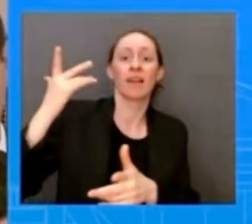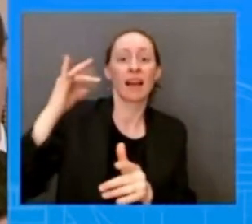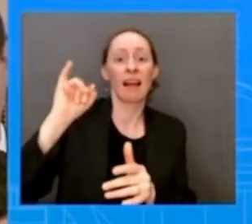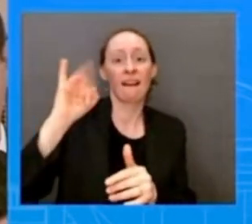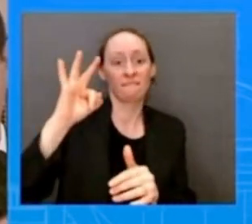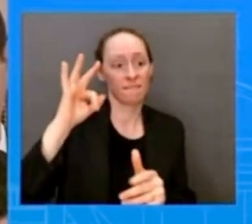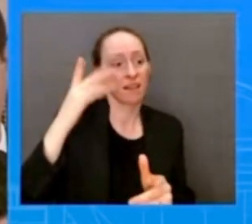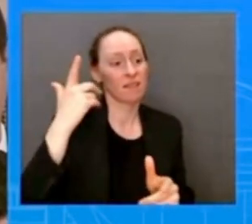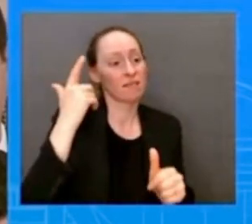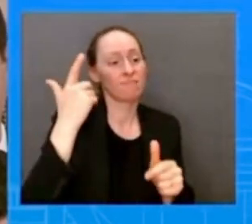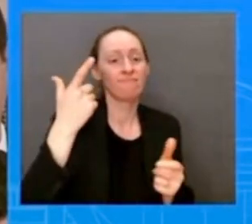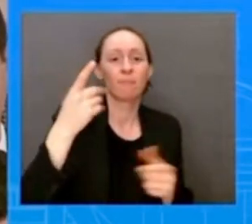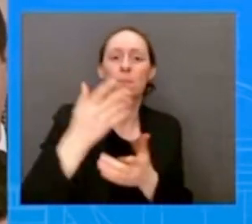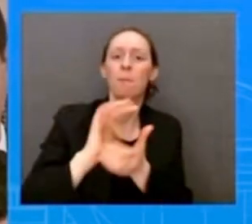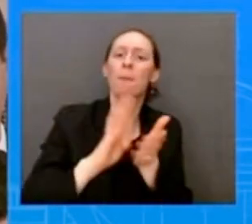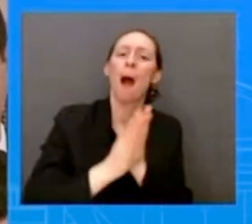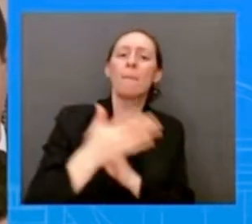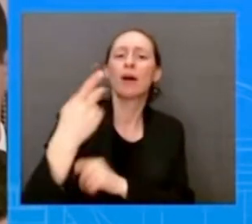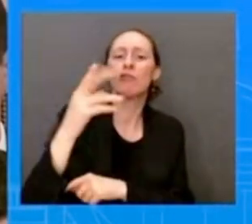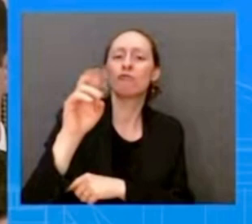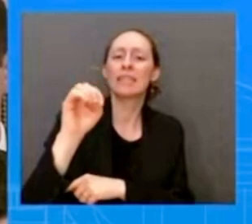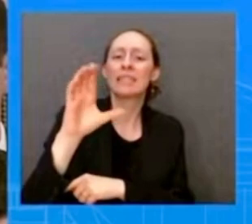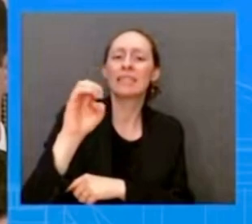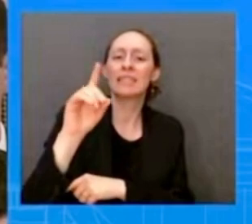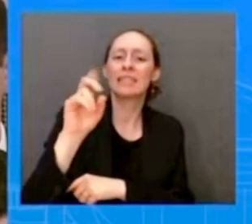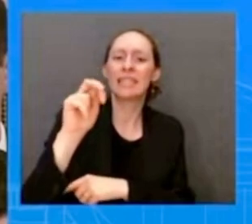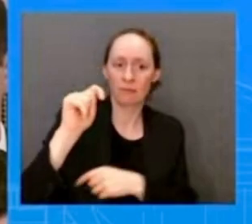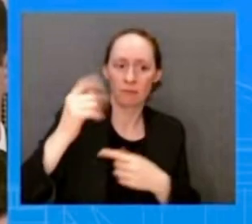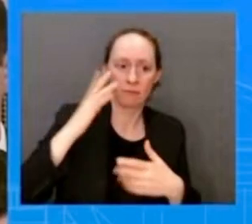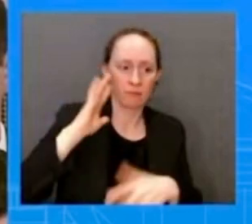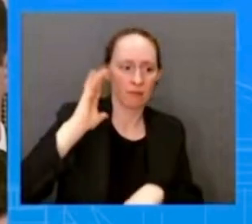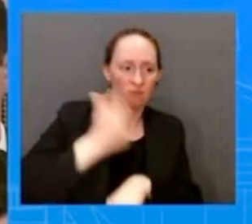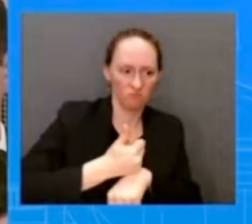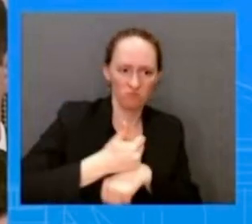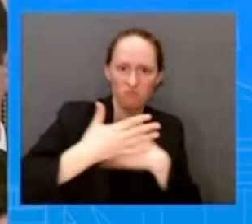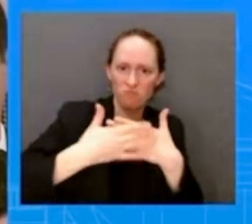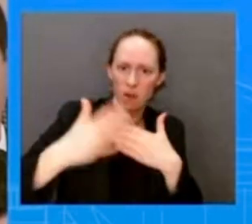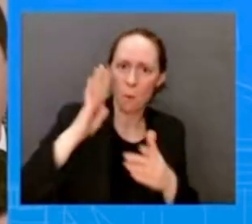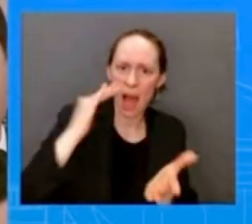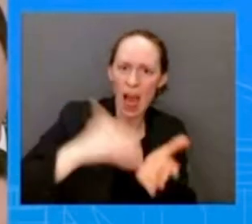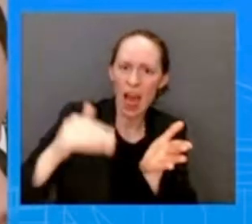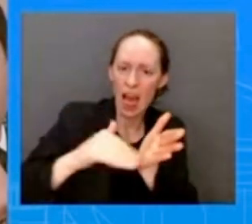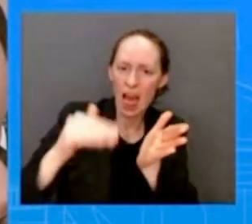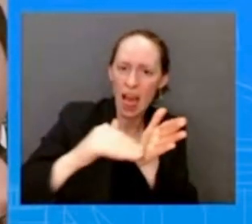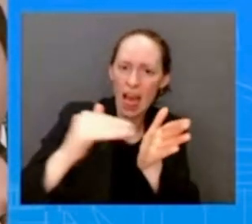Washington residents have been deprived full representation and the principle of taxation without representation.